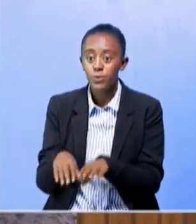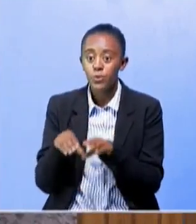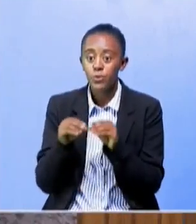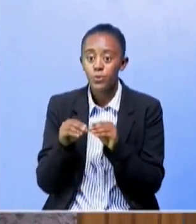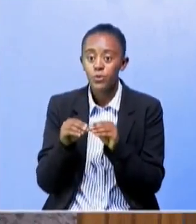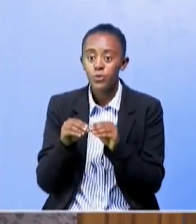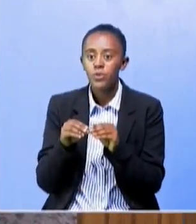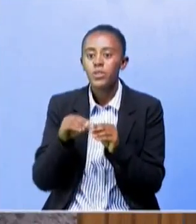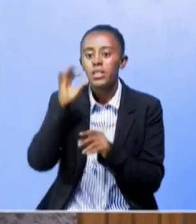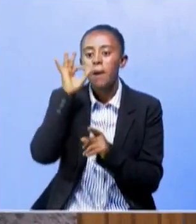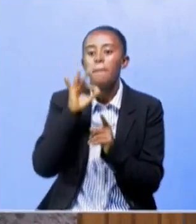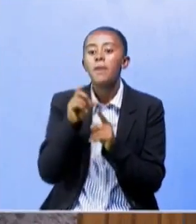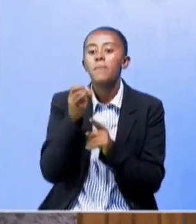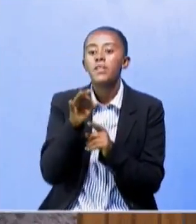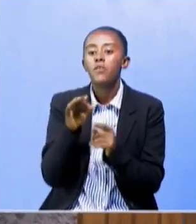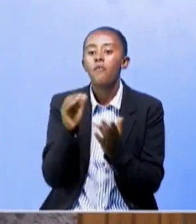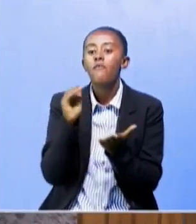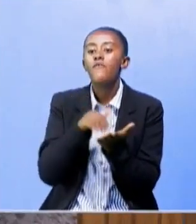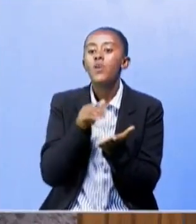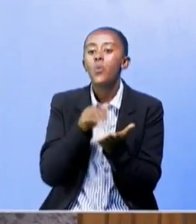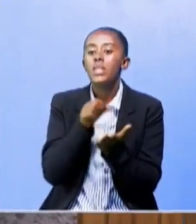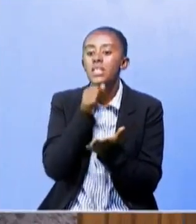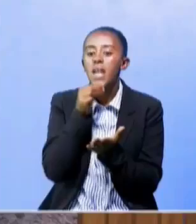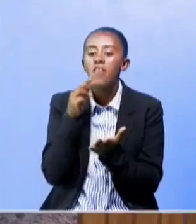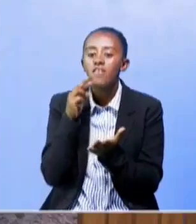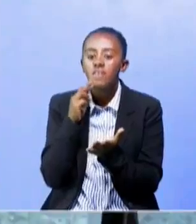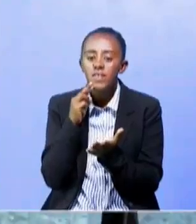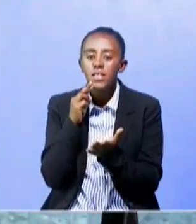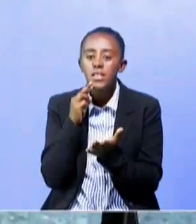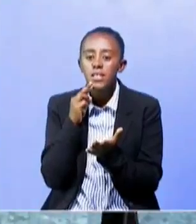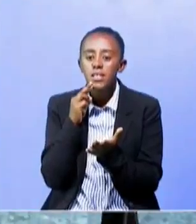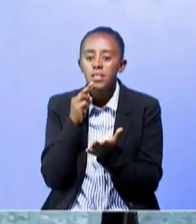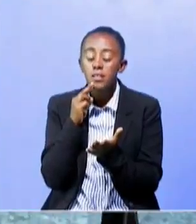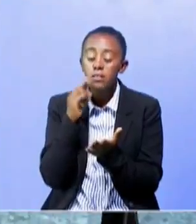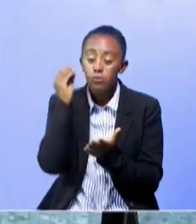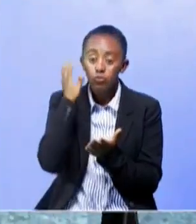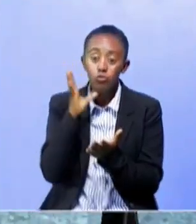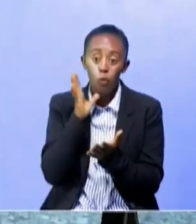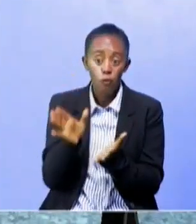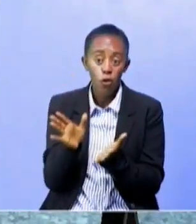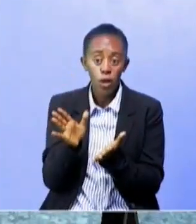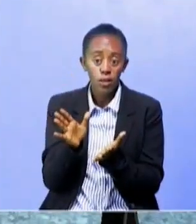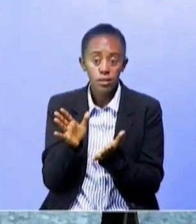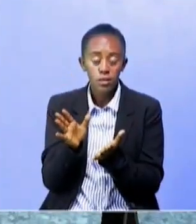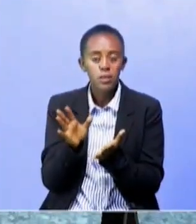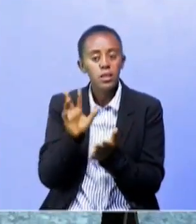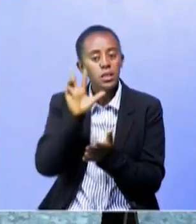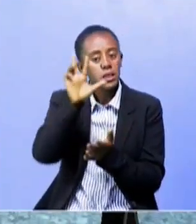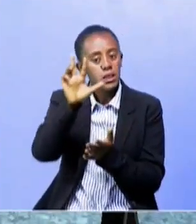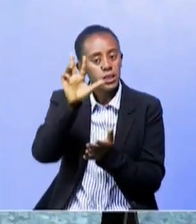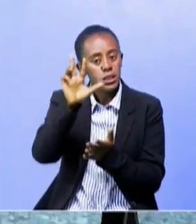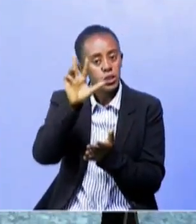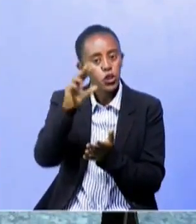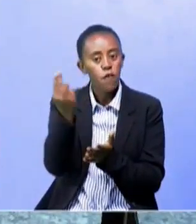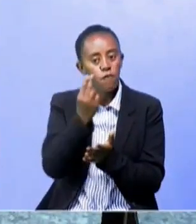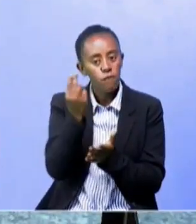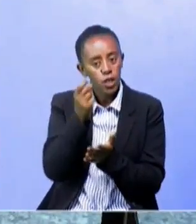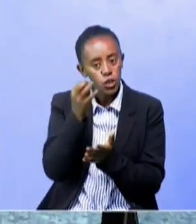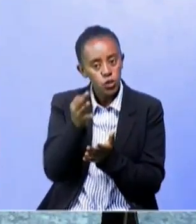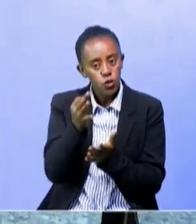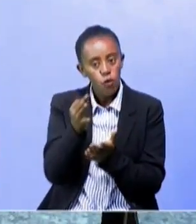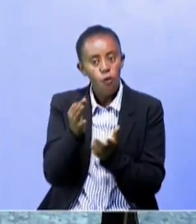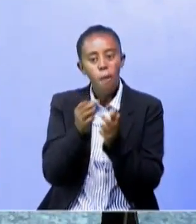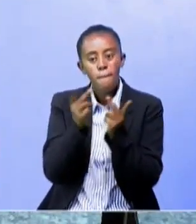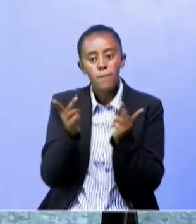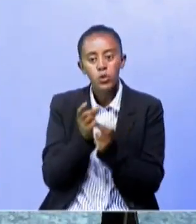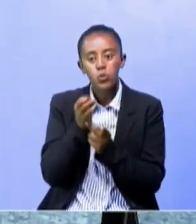the purpose of the frequency adverbs. Don't forget that the three functions of the position of